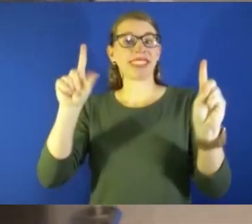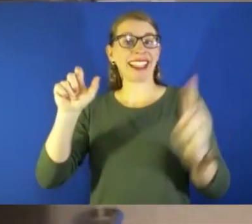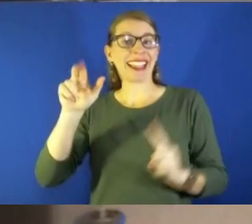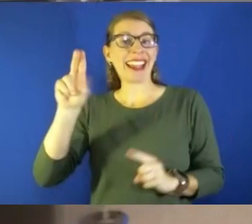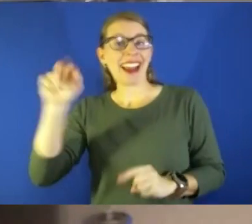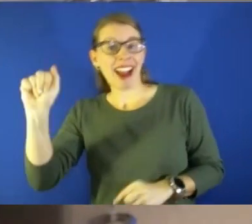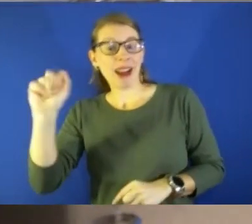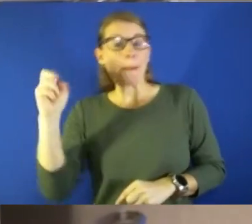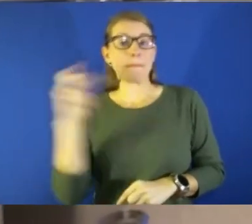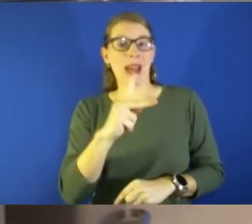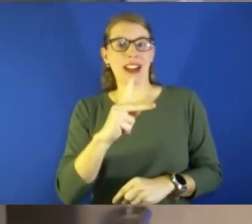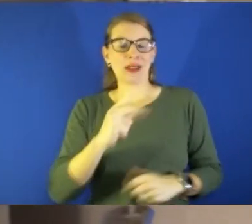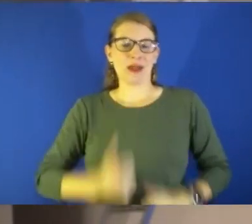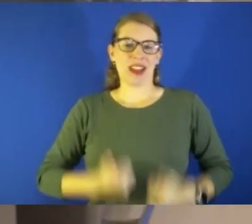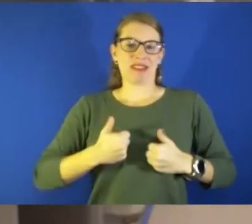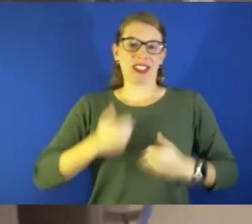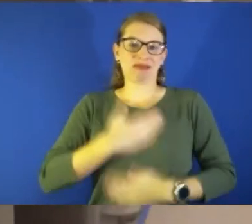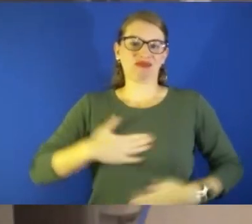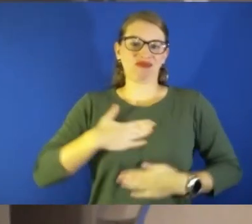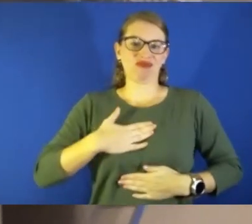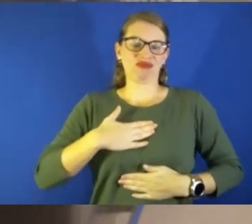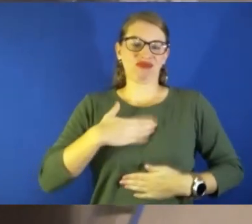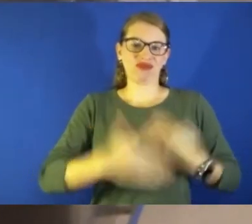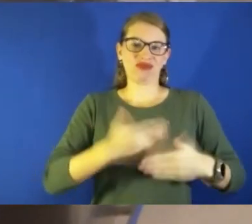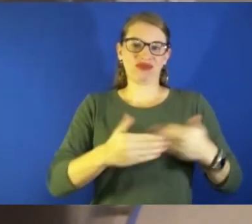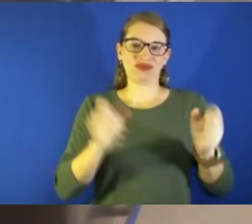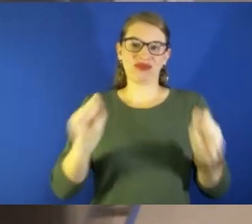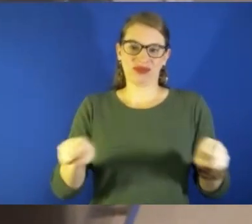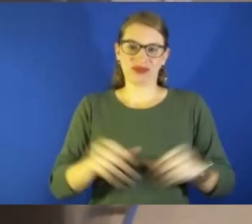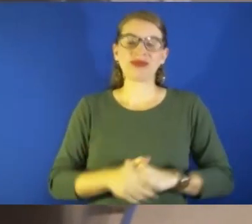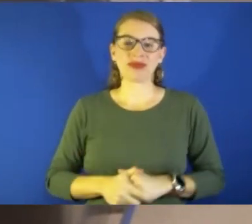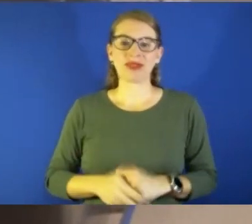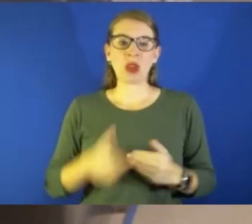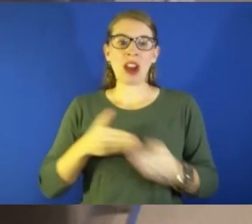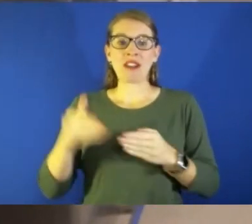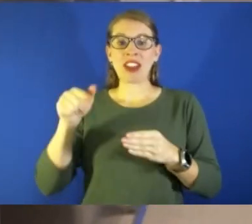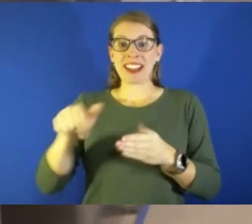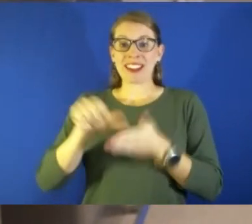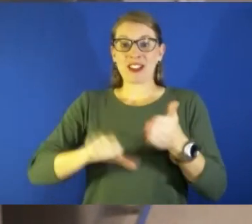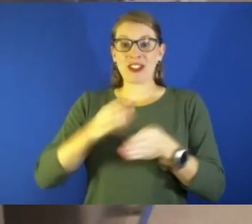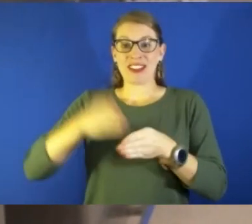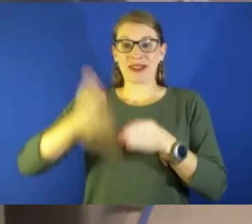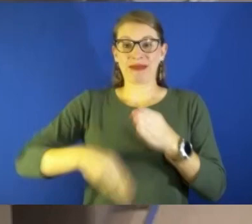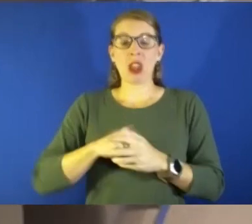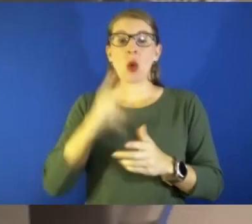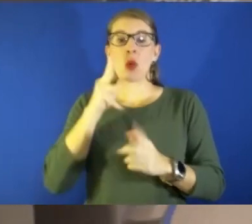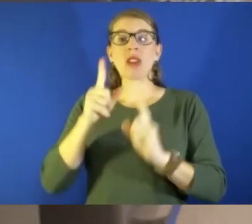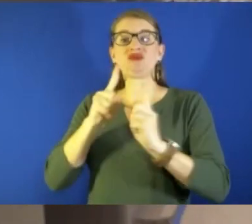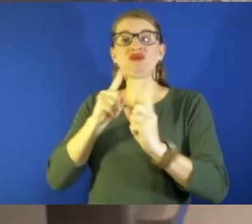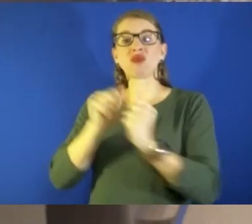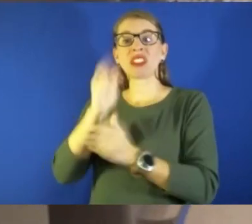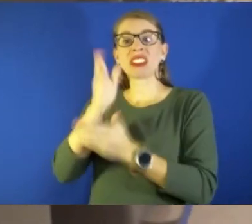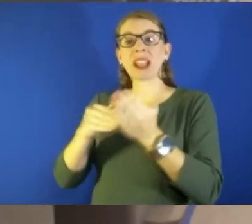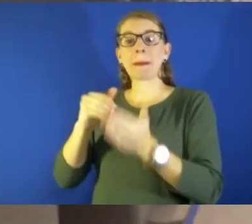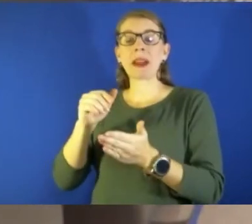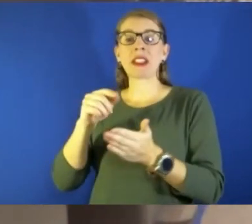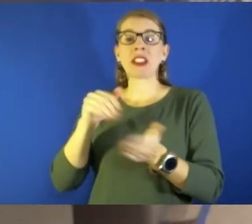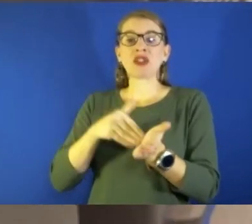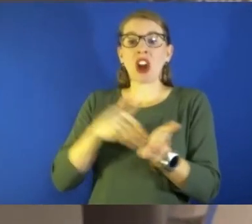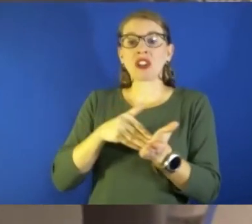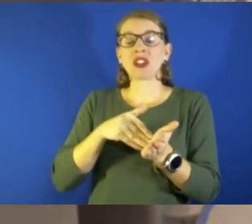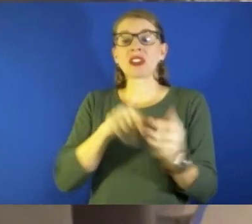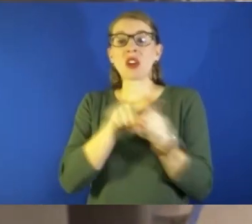to life as she wants to live it once this is over. So we're going to talk to some of those doctors, some of those specialists throughout the morning.